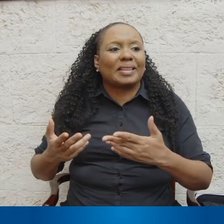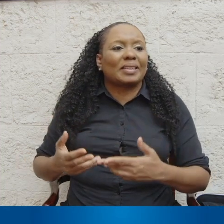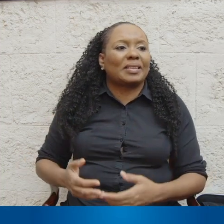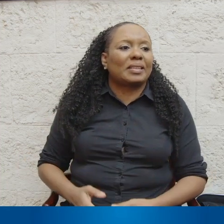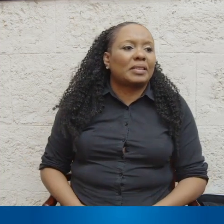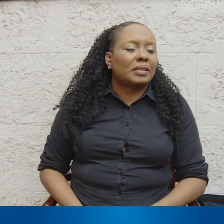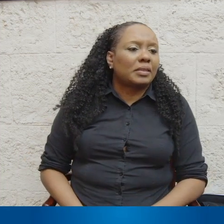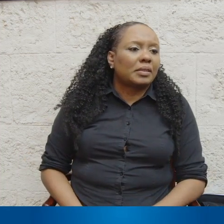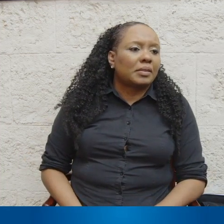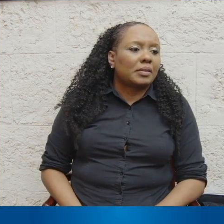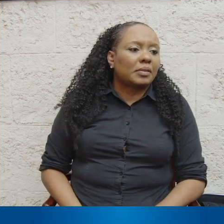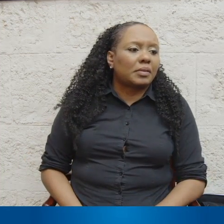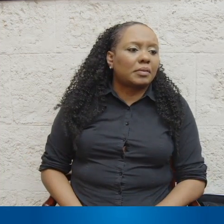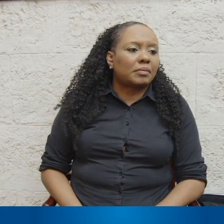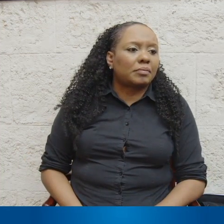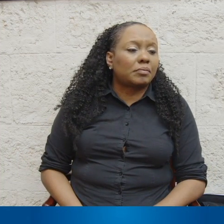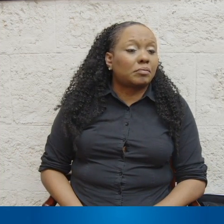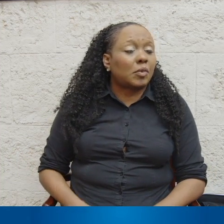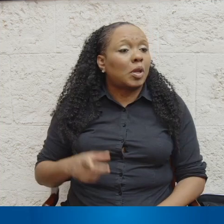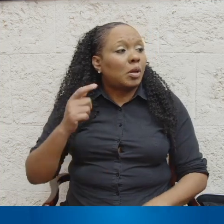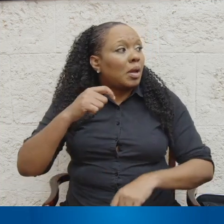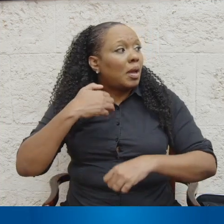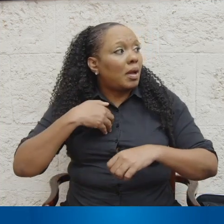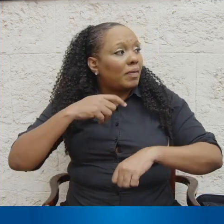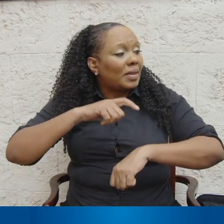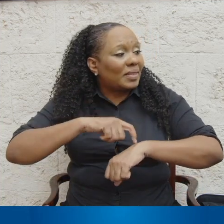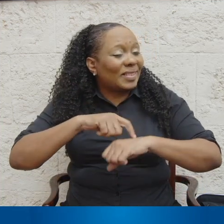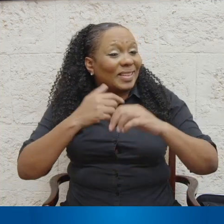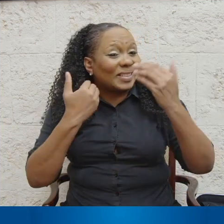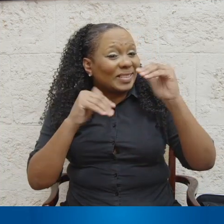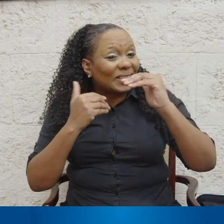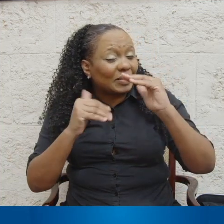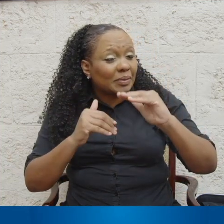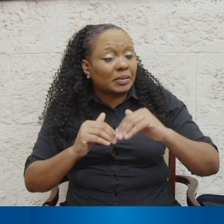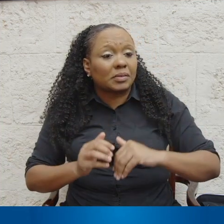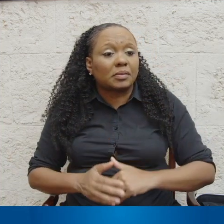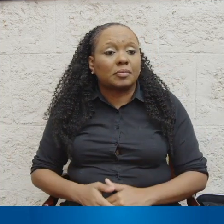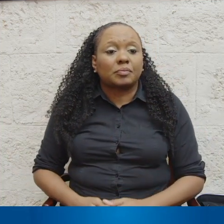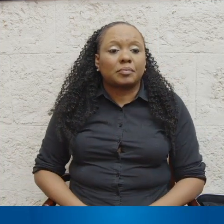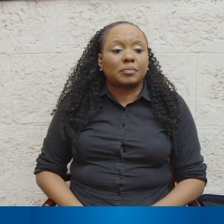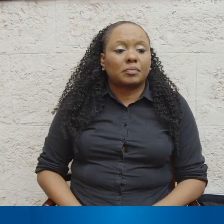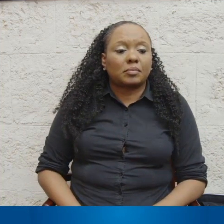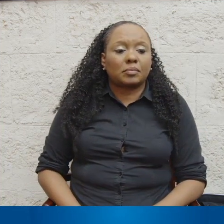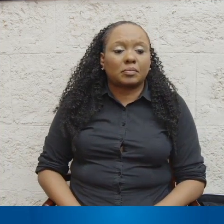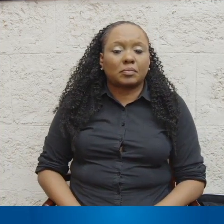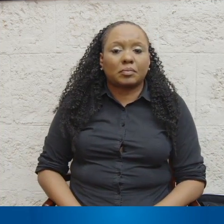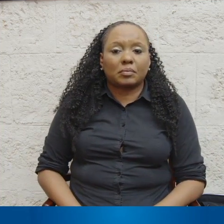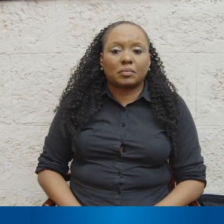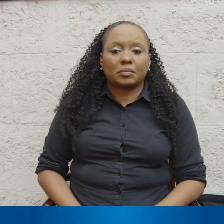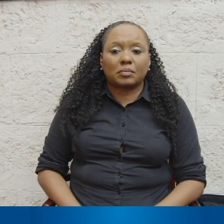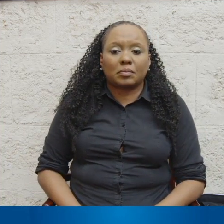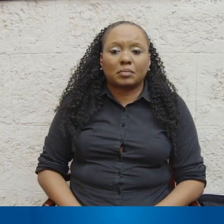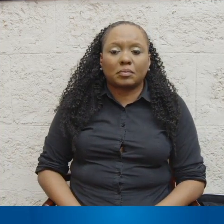Obviously, the time frame for completion of that. The time frame depends on budget.